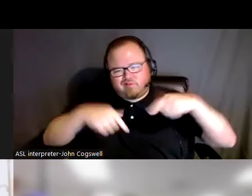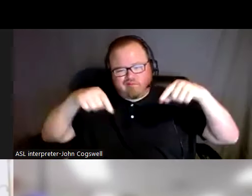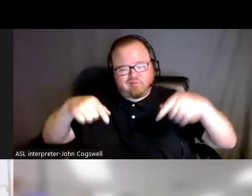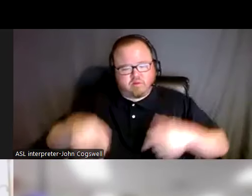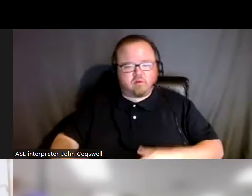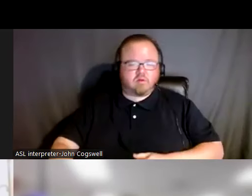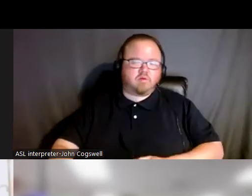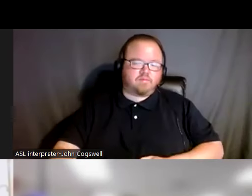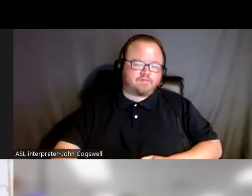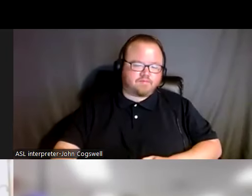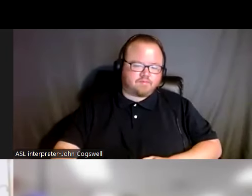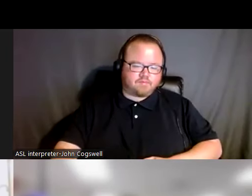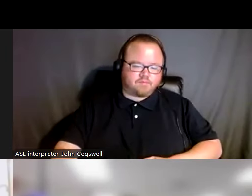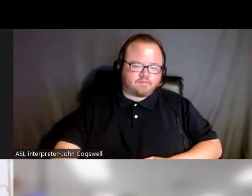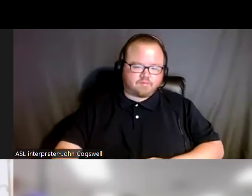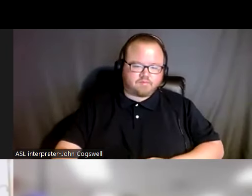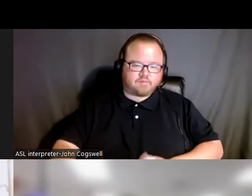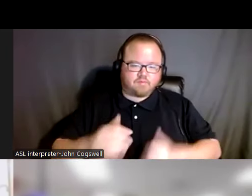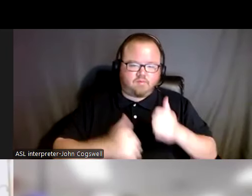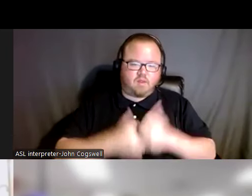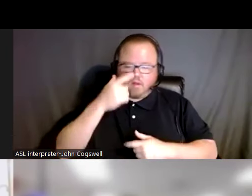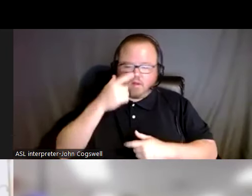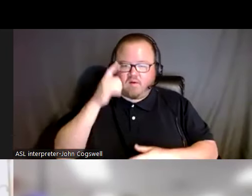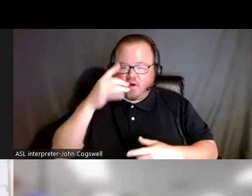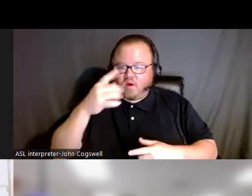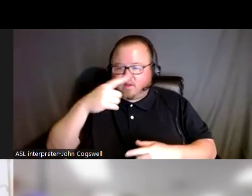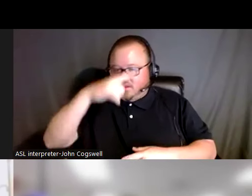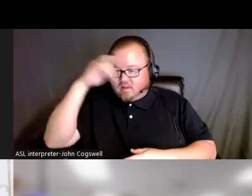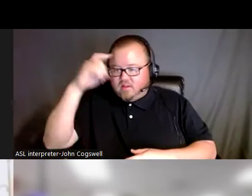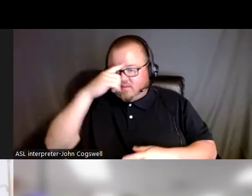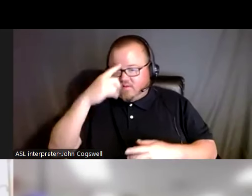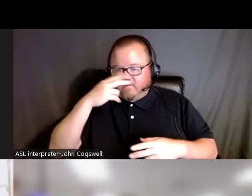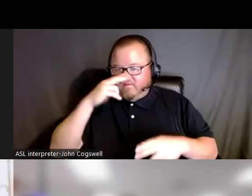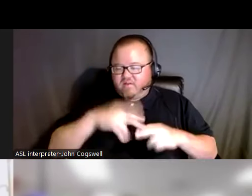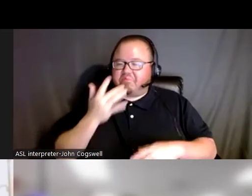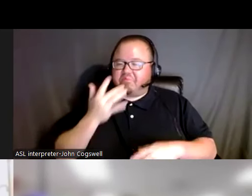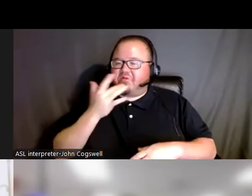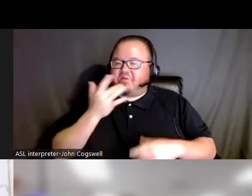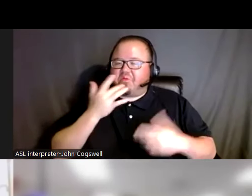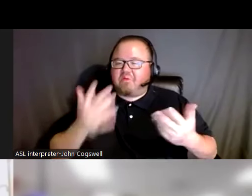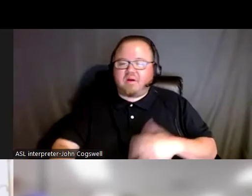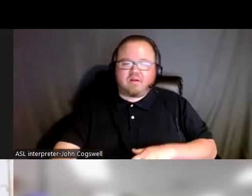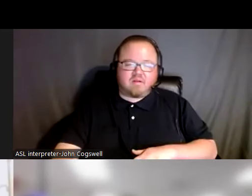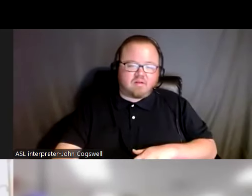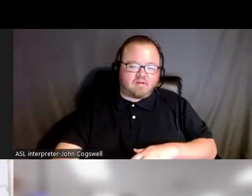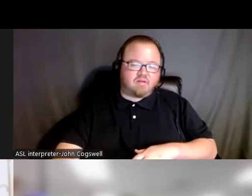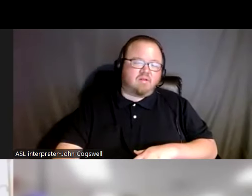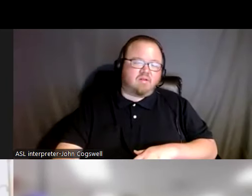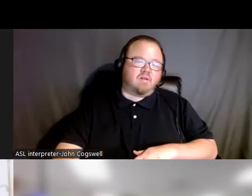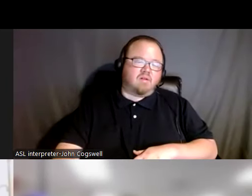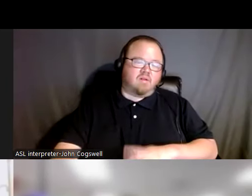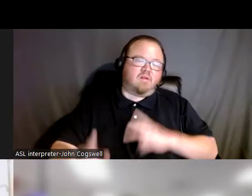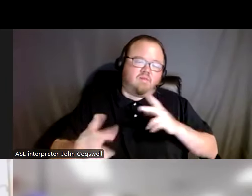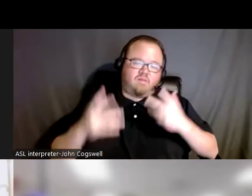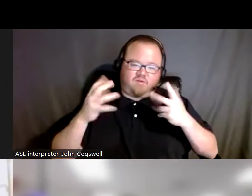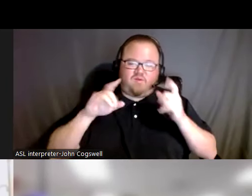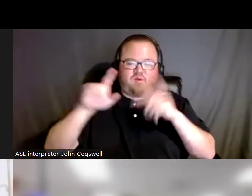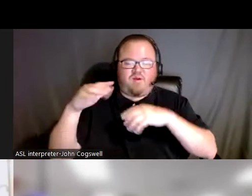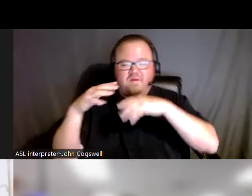And then let's see, the most interesting one, for summer fun to stay cool, what would we prefer? Surprisingly, a lot of folks with the